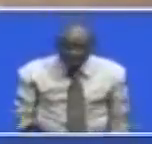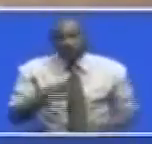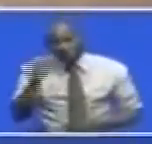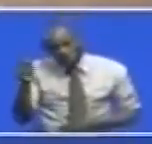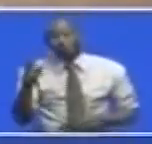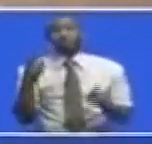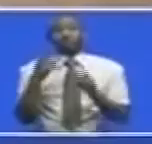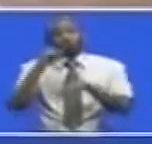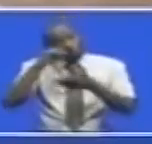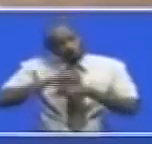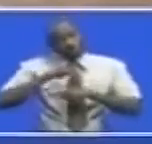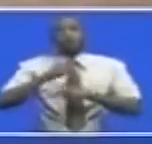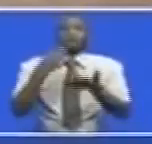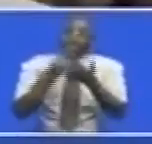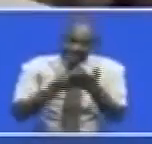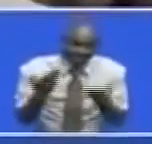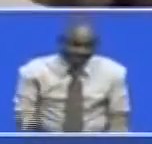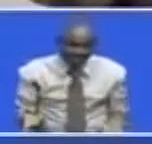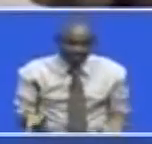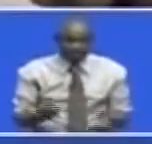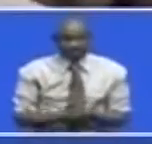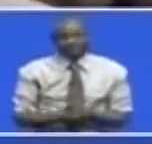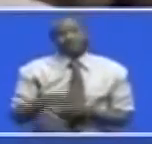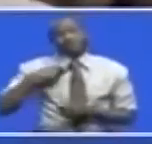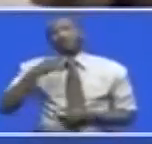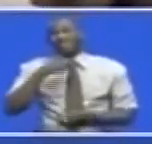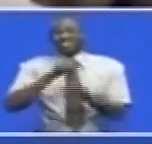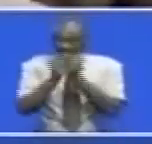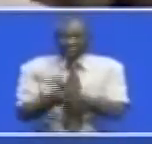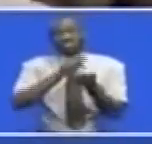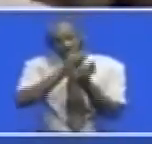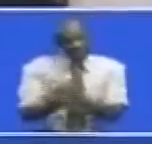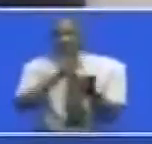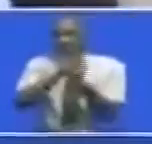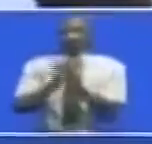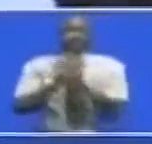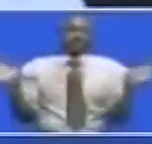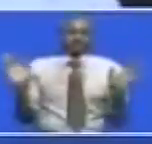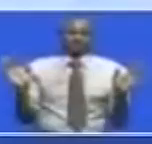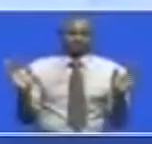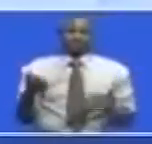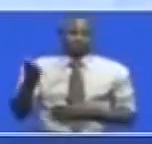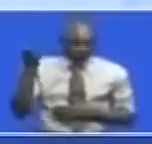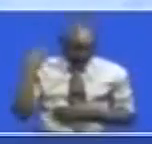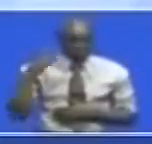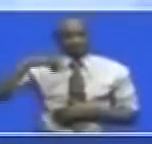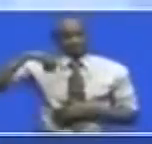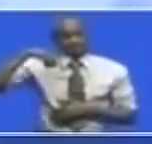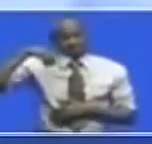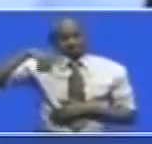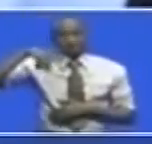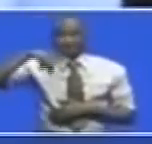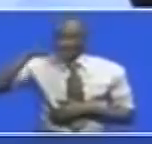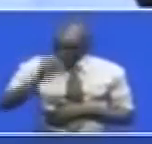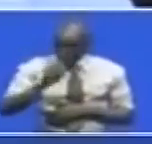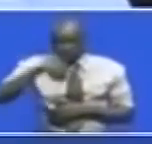Ukienda upande wa shule, pesa. Wanazungumzia mabadiliko, mabadiliko, mabadiliko, mabadiliko. Former Prime Minister Frederick Sumaye, who worked under the